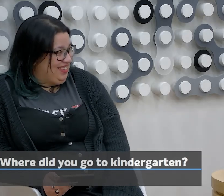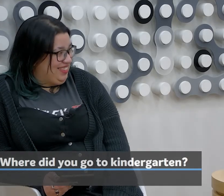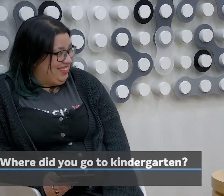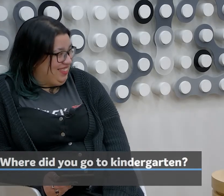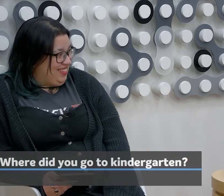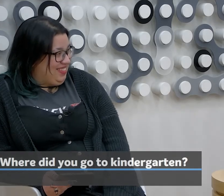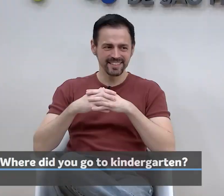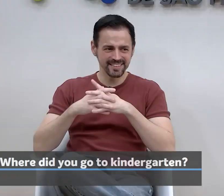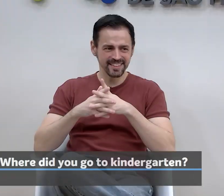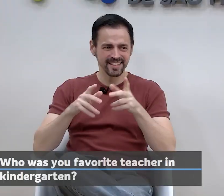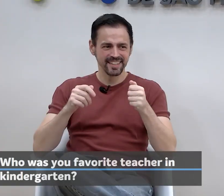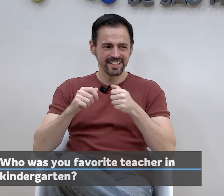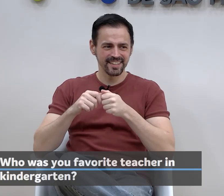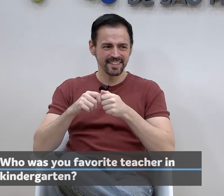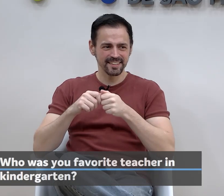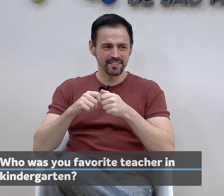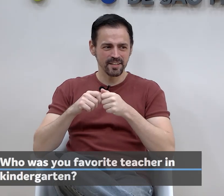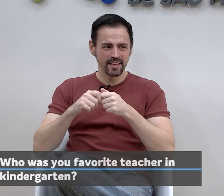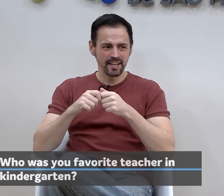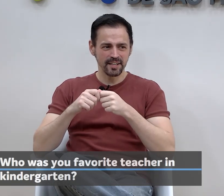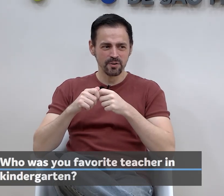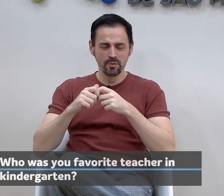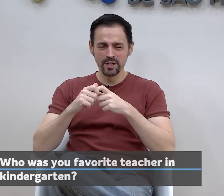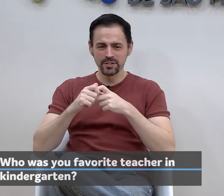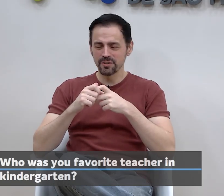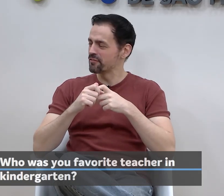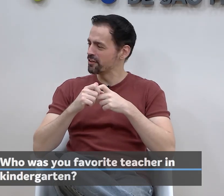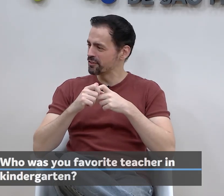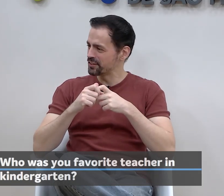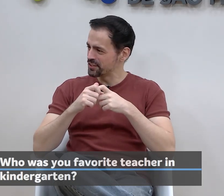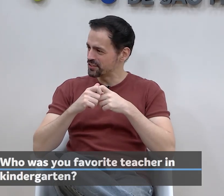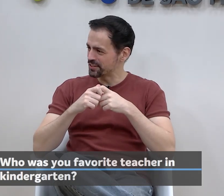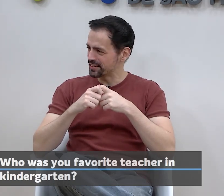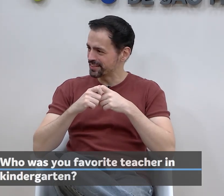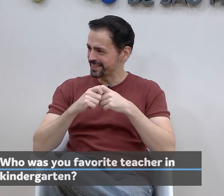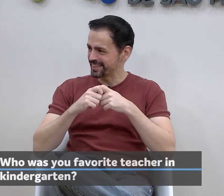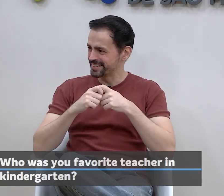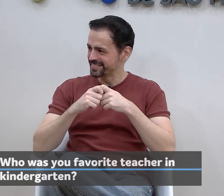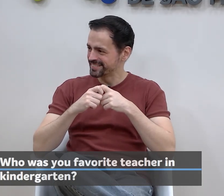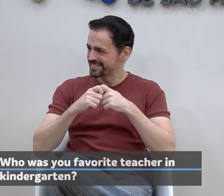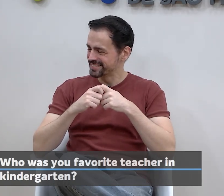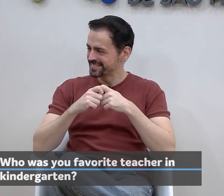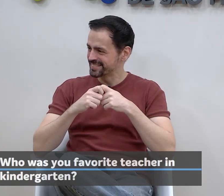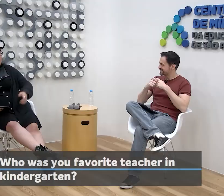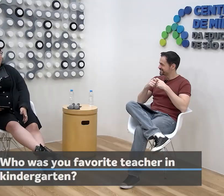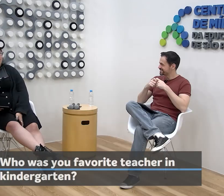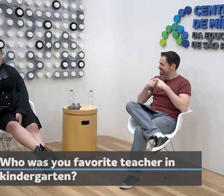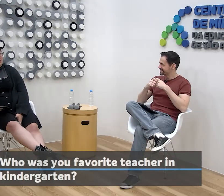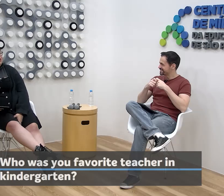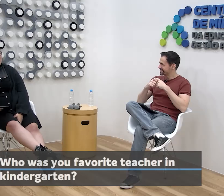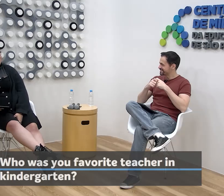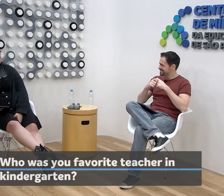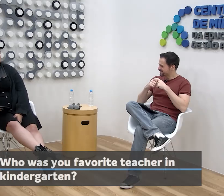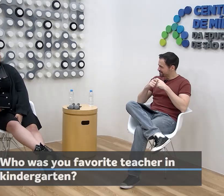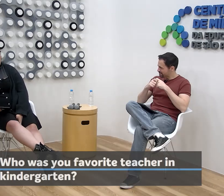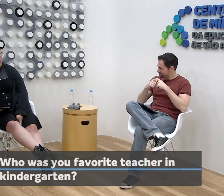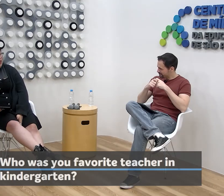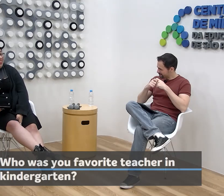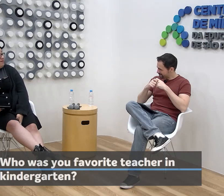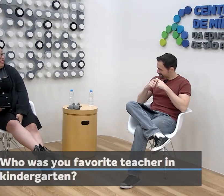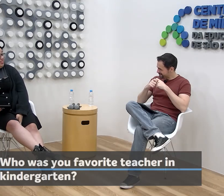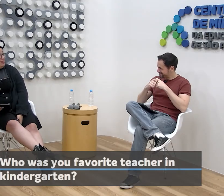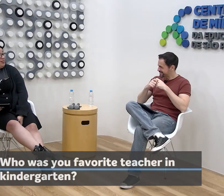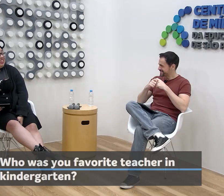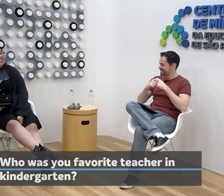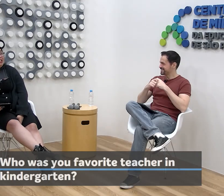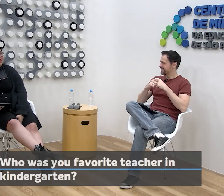city. Okay, very nice. And who was your favorite teacher in kindergarten? I don't really